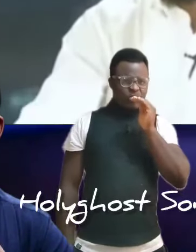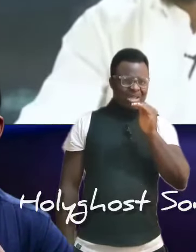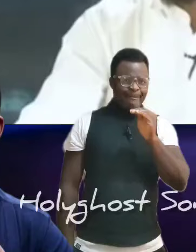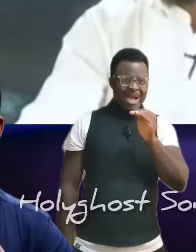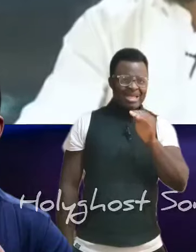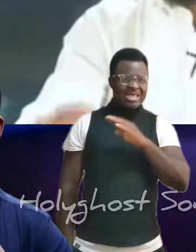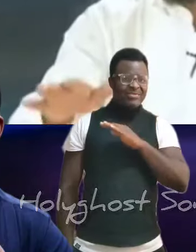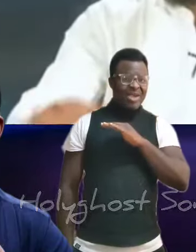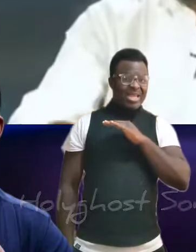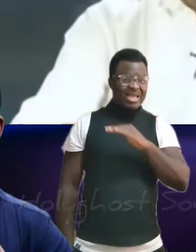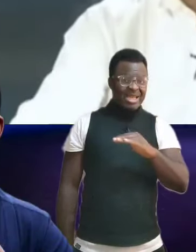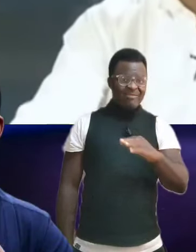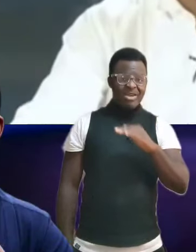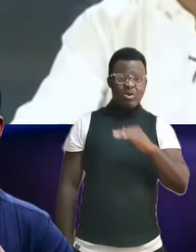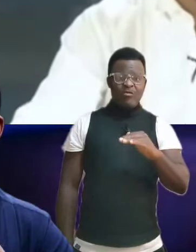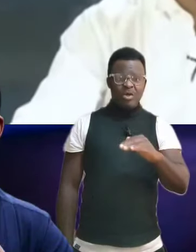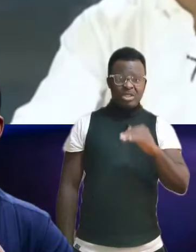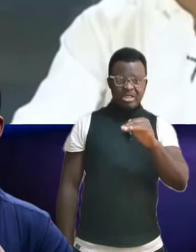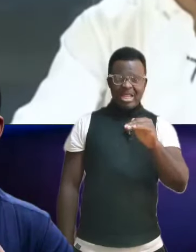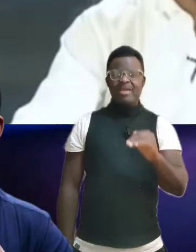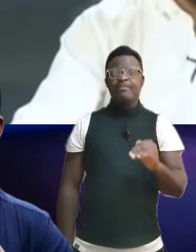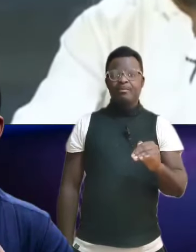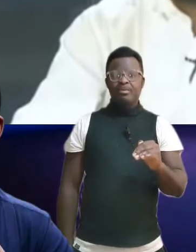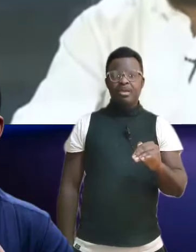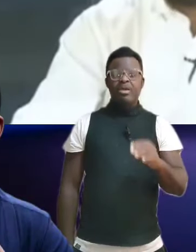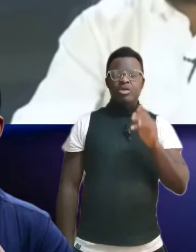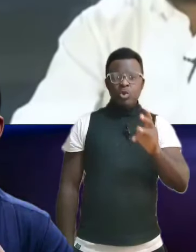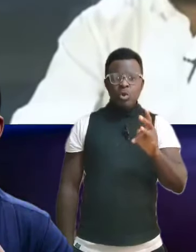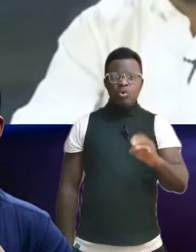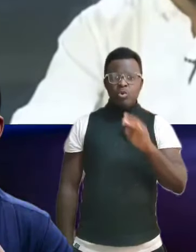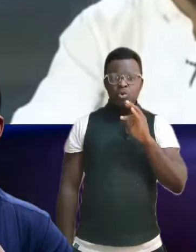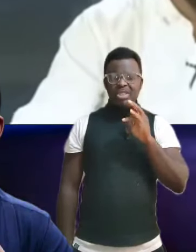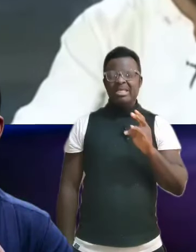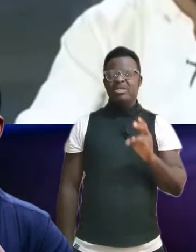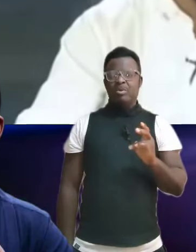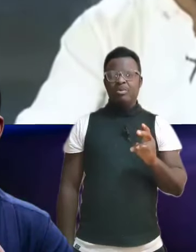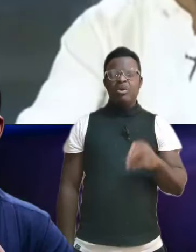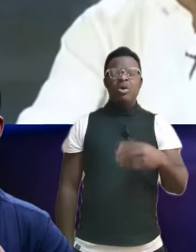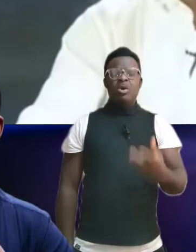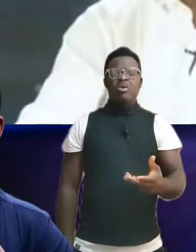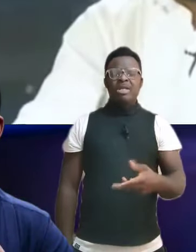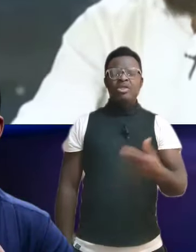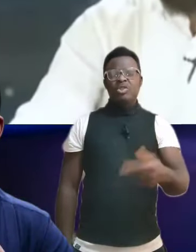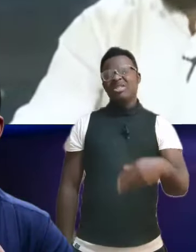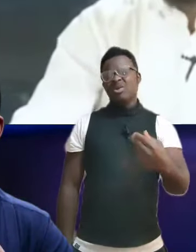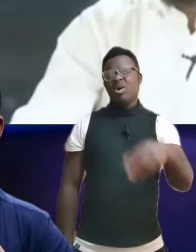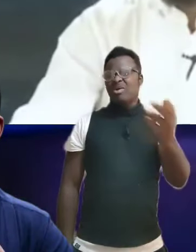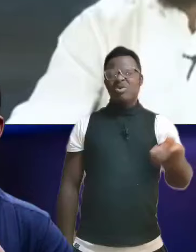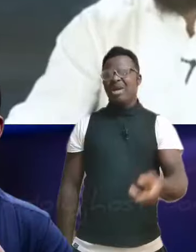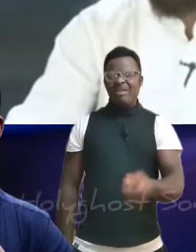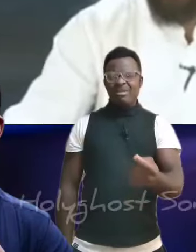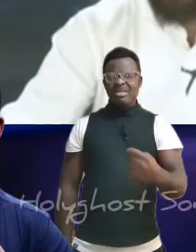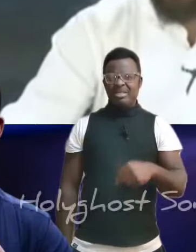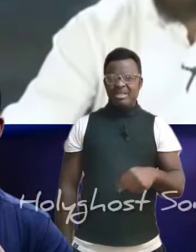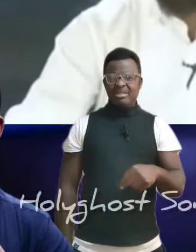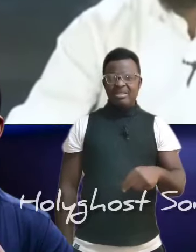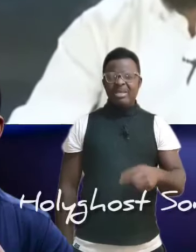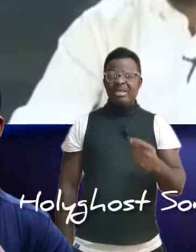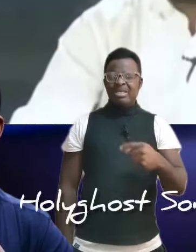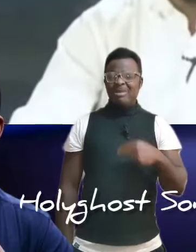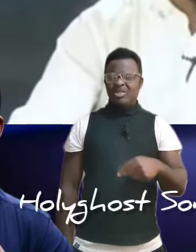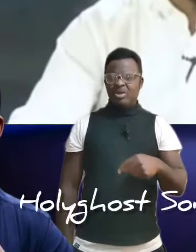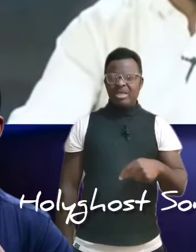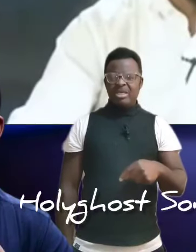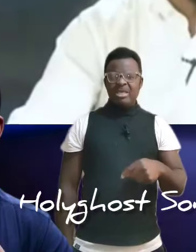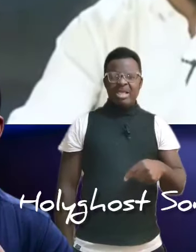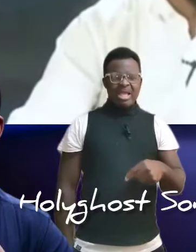The protest is about amending the constitution to have a more people-friendly constitution. Yes, they did. One of the main reasons why government